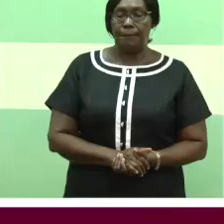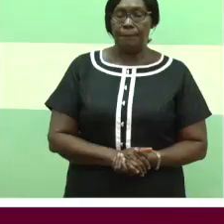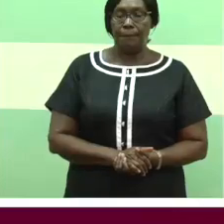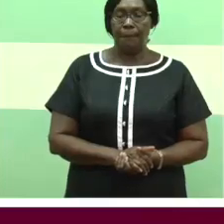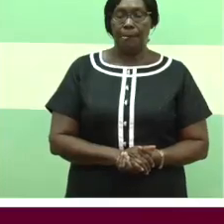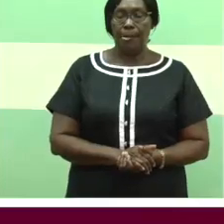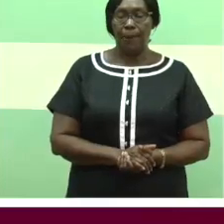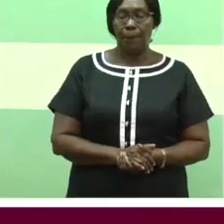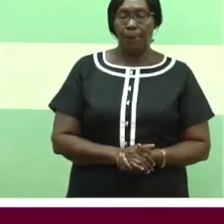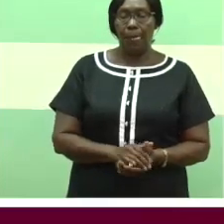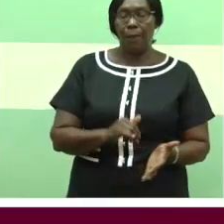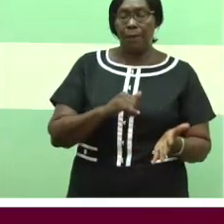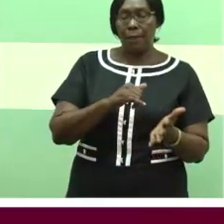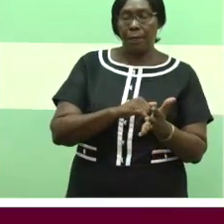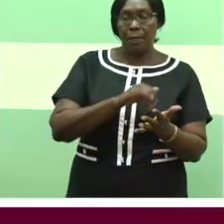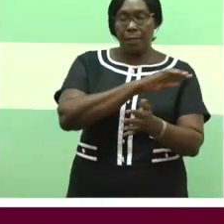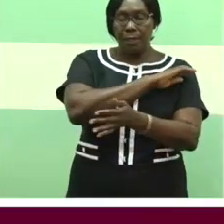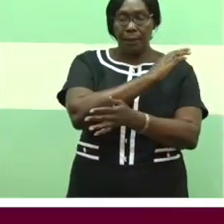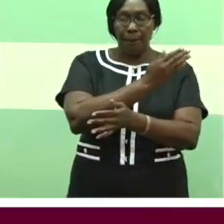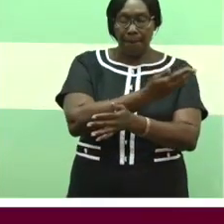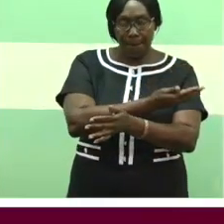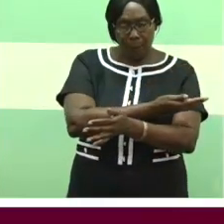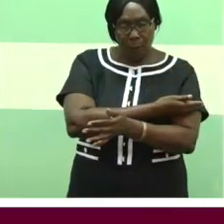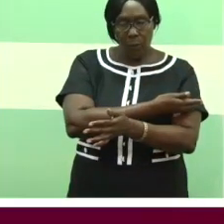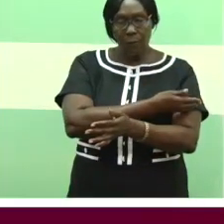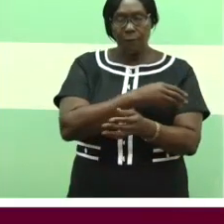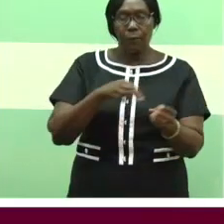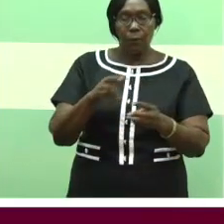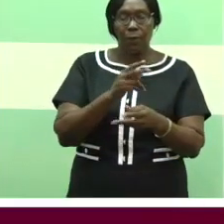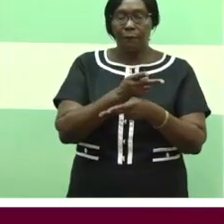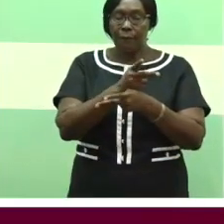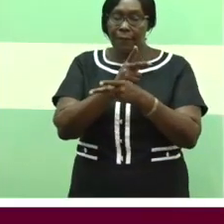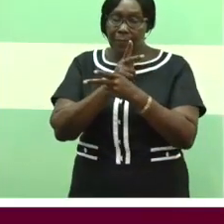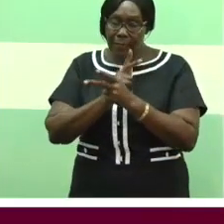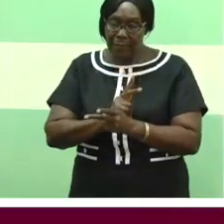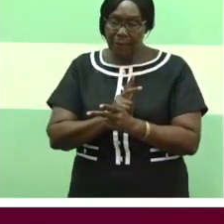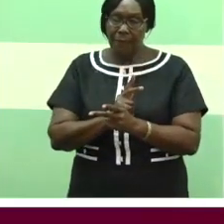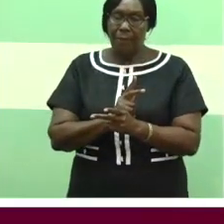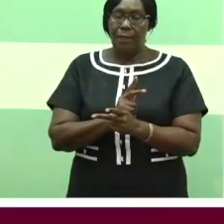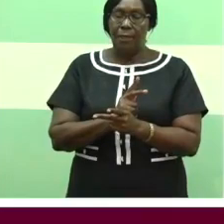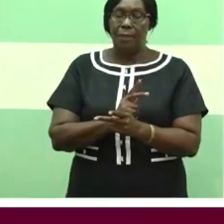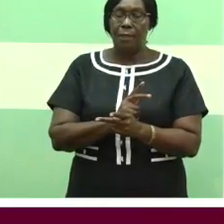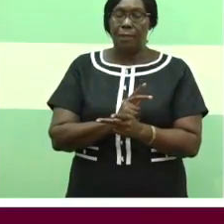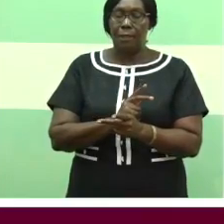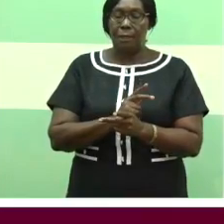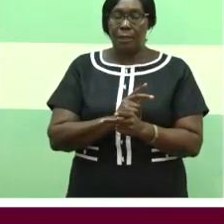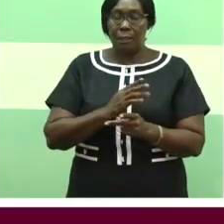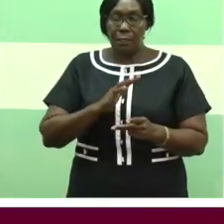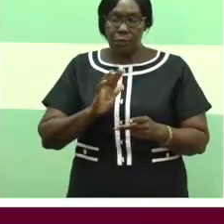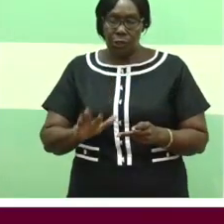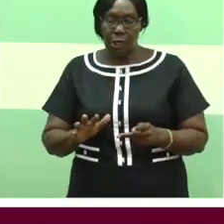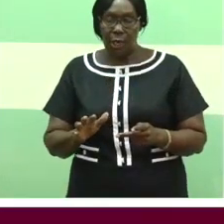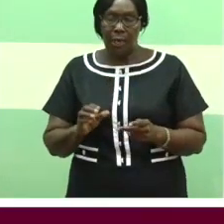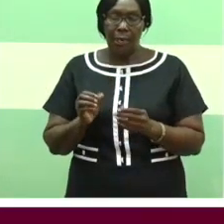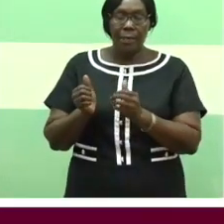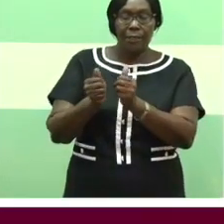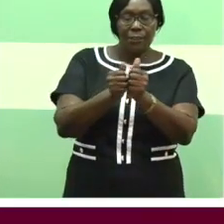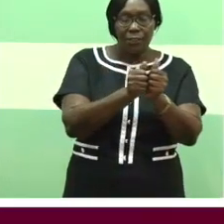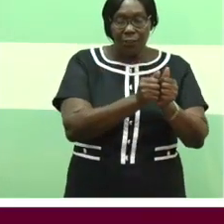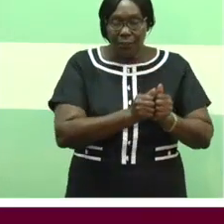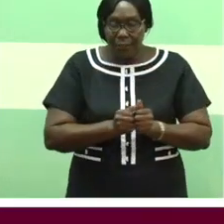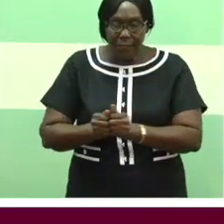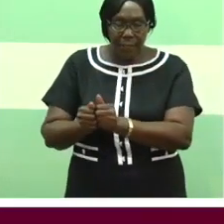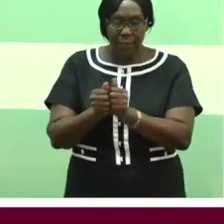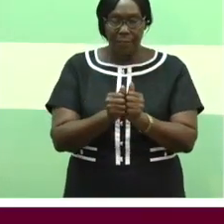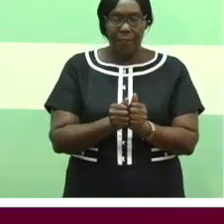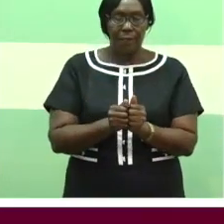It's a powerful tool for keeping your child organized. Now, time is abstract, so